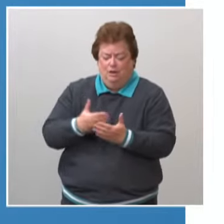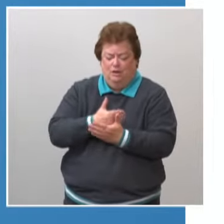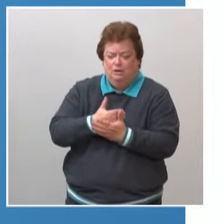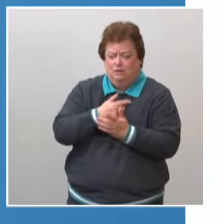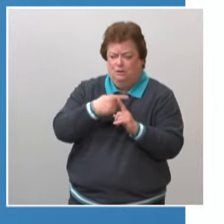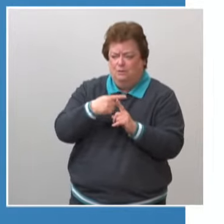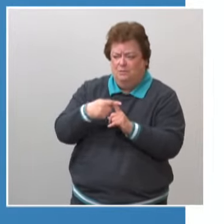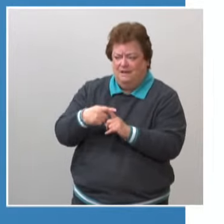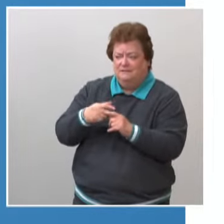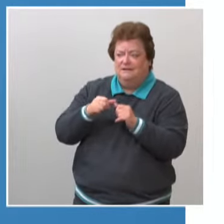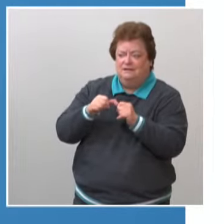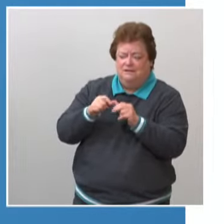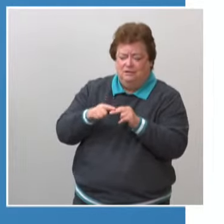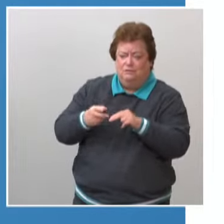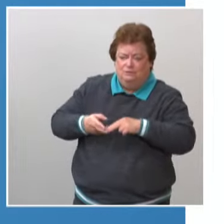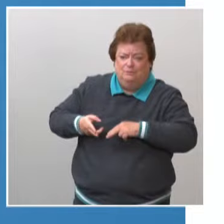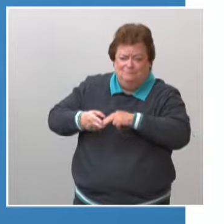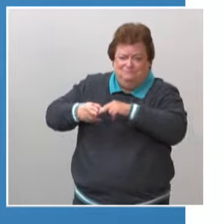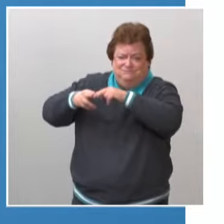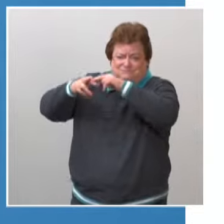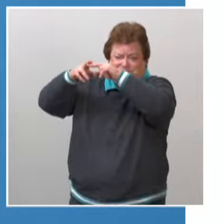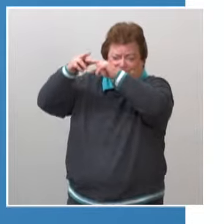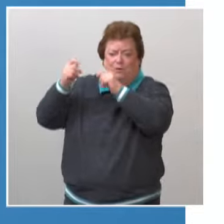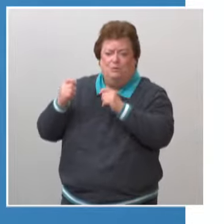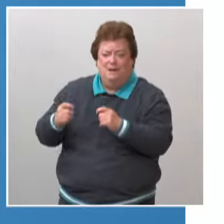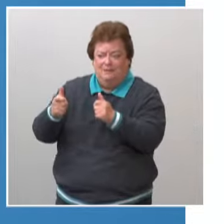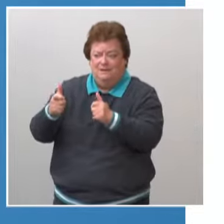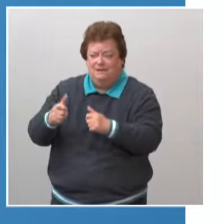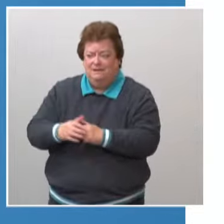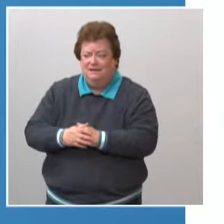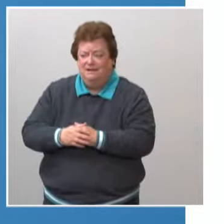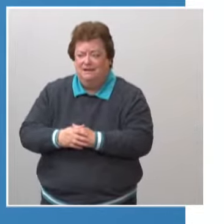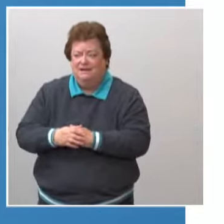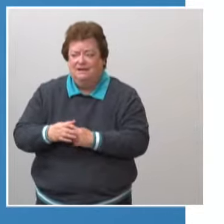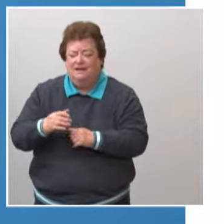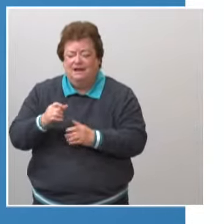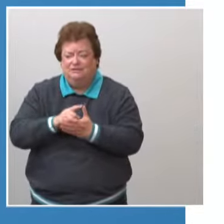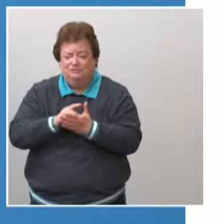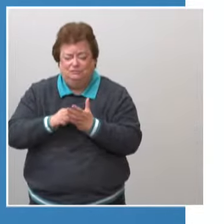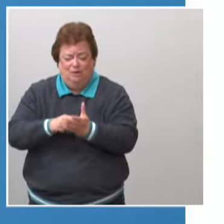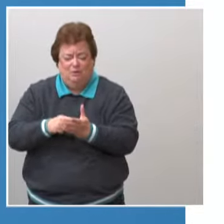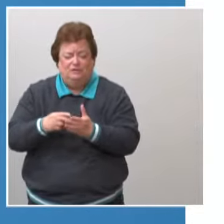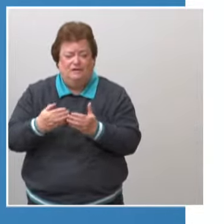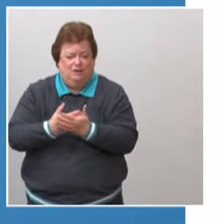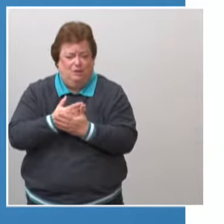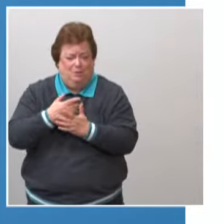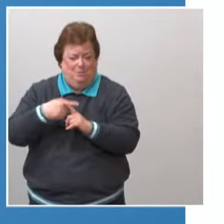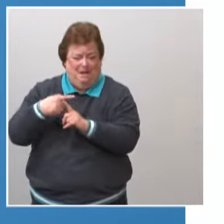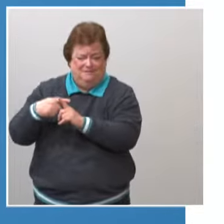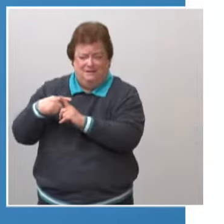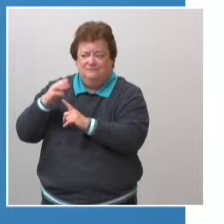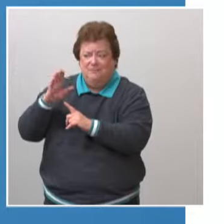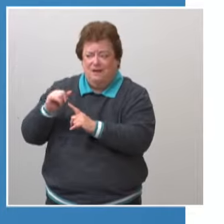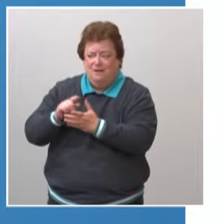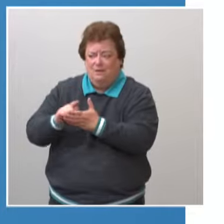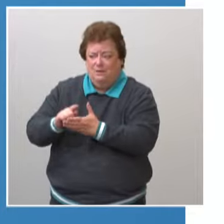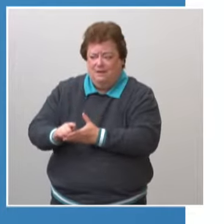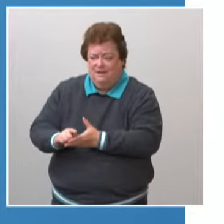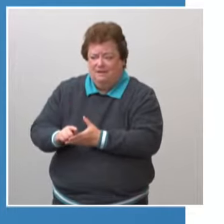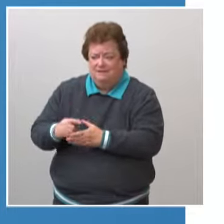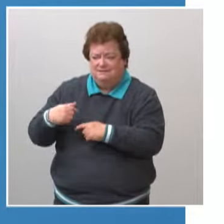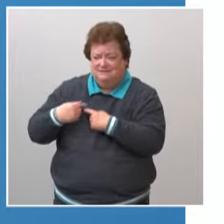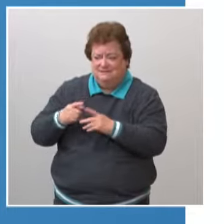to increase rapidly. This chart shows new cases by week, and you can see the sharp increase since the beginning of the